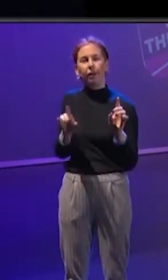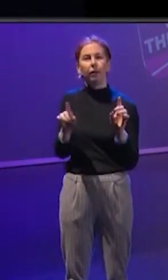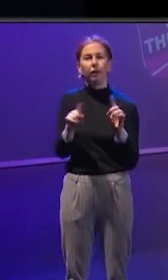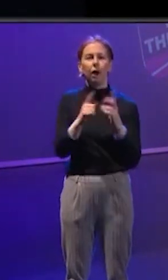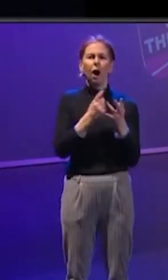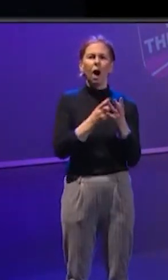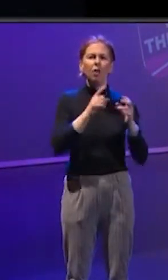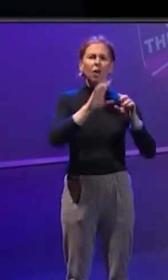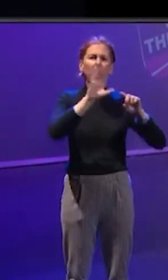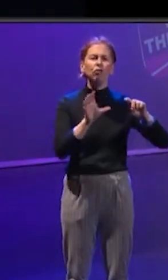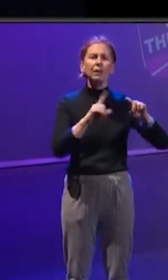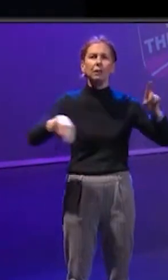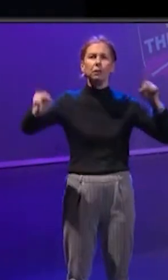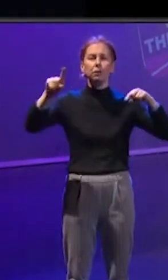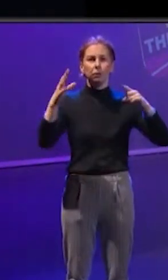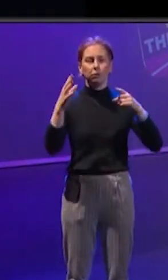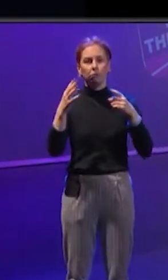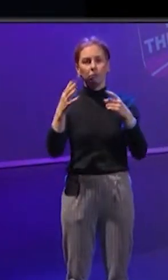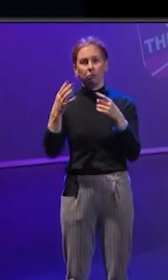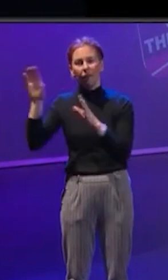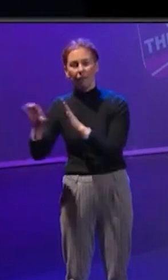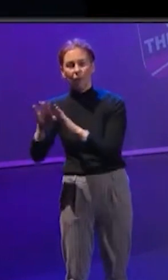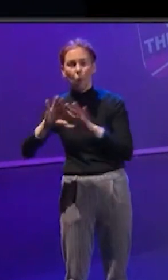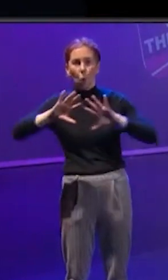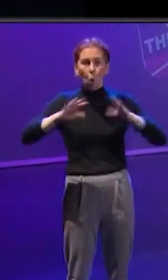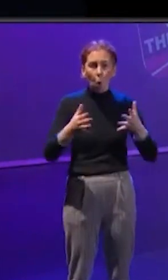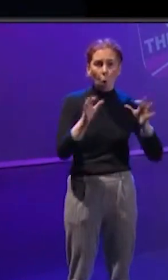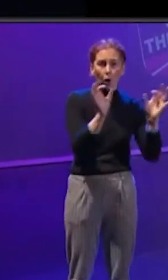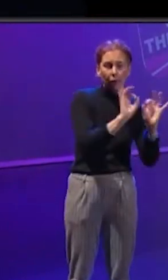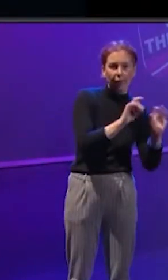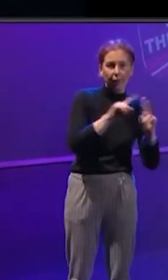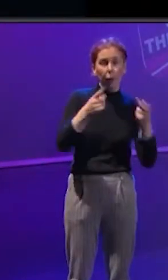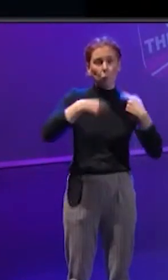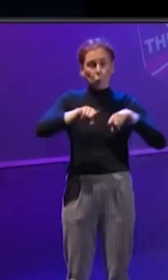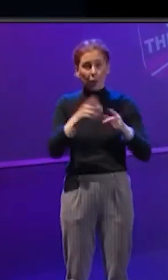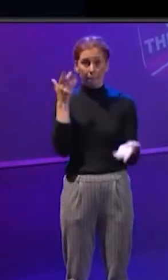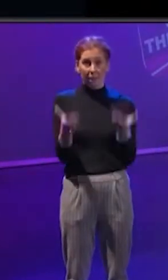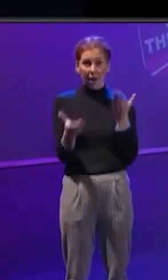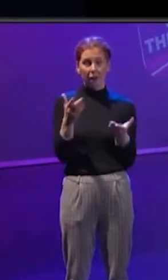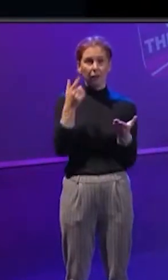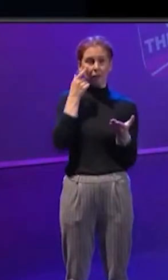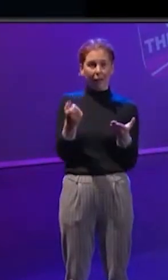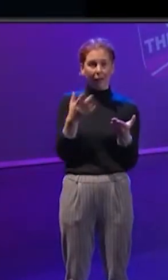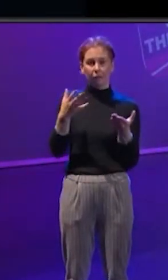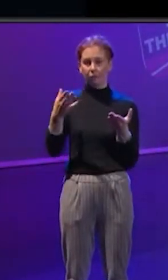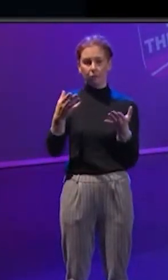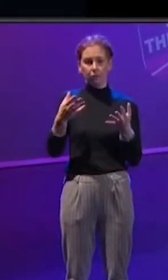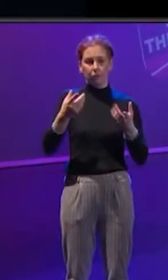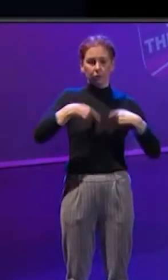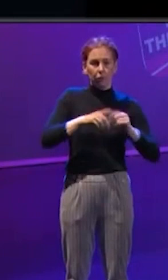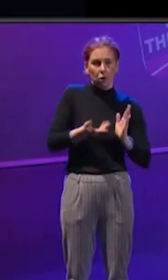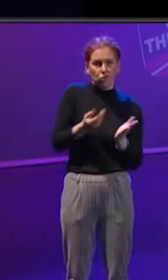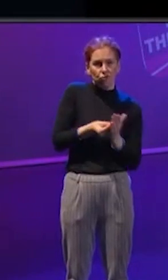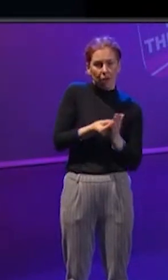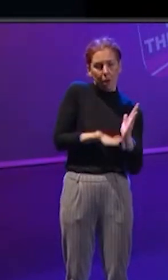equally, I mean, not quite equally, but like pretty much equally weighted. And that is a really unique to the United Kingdom. So that